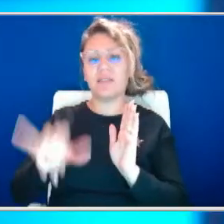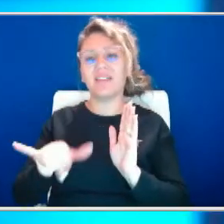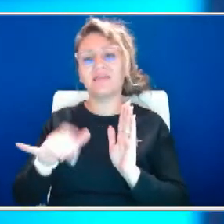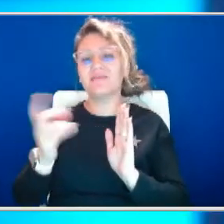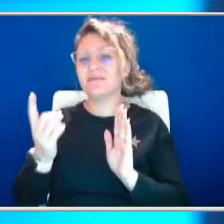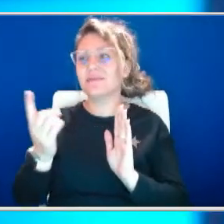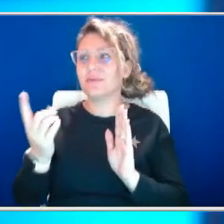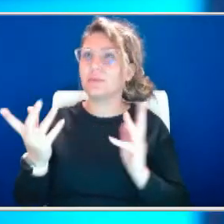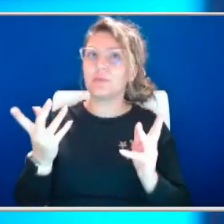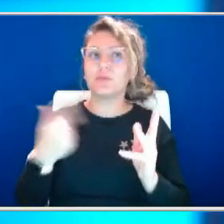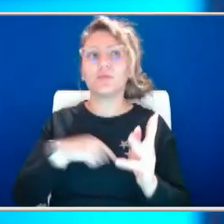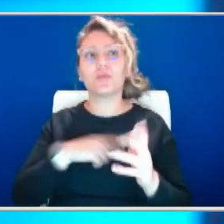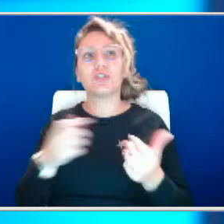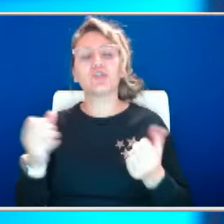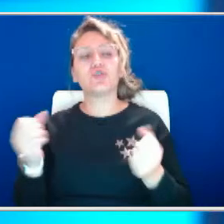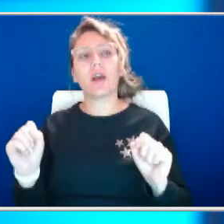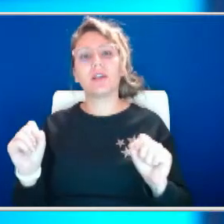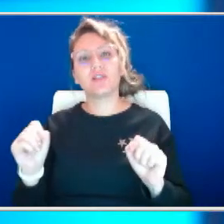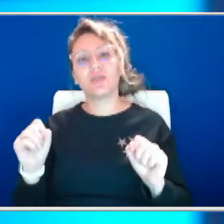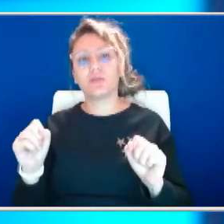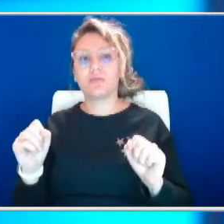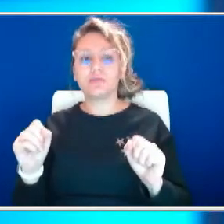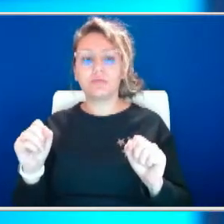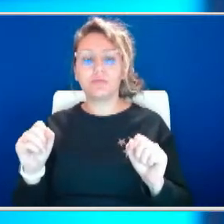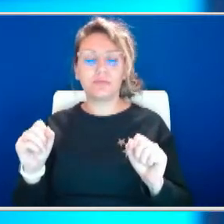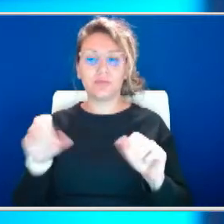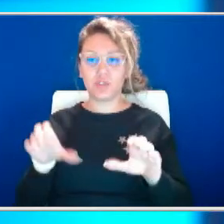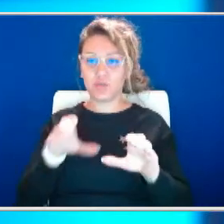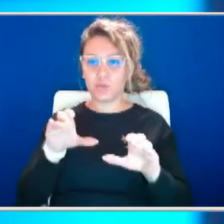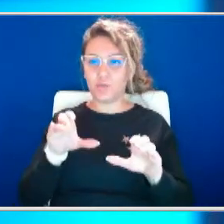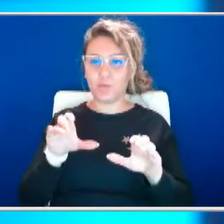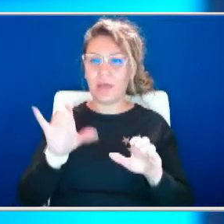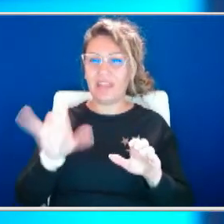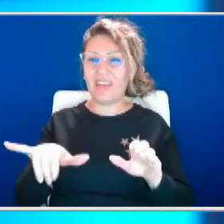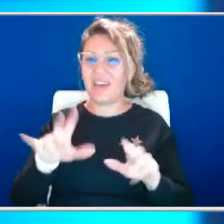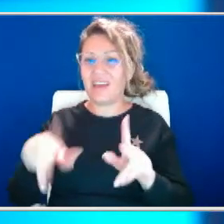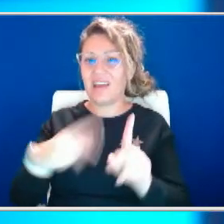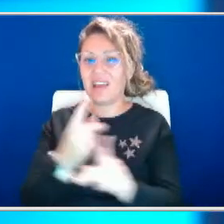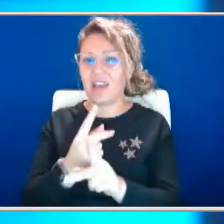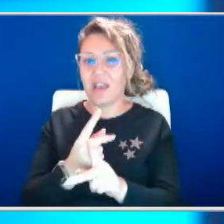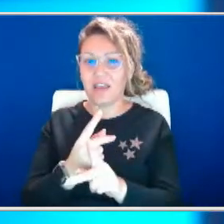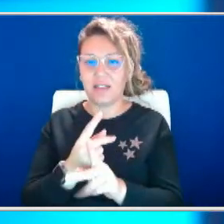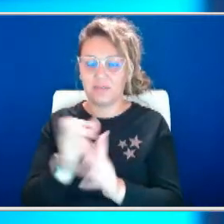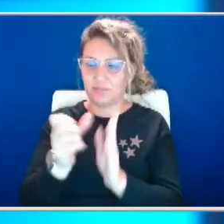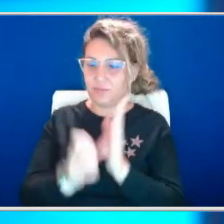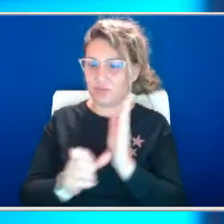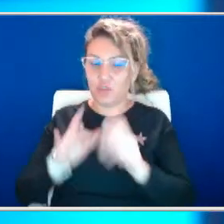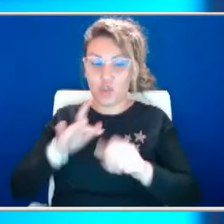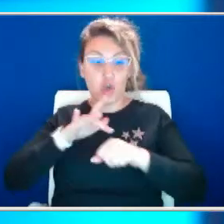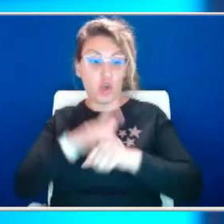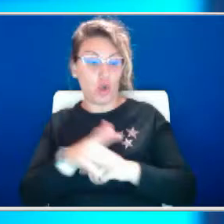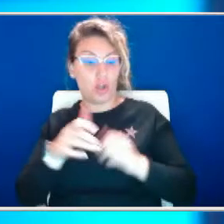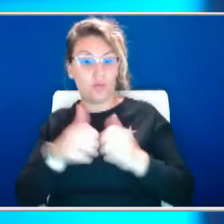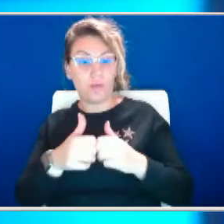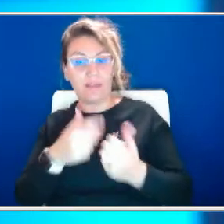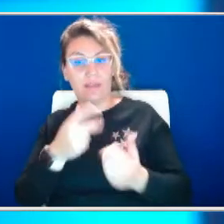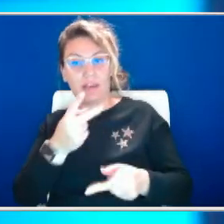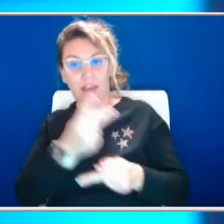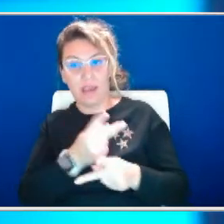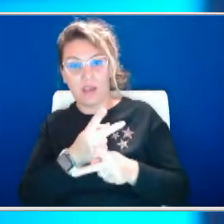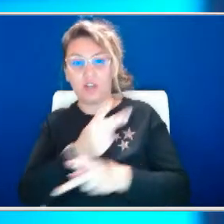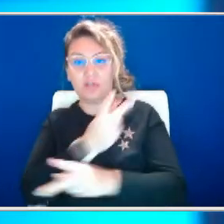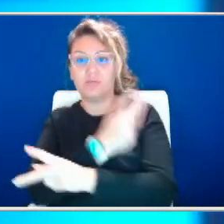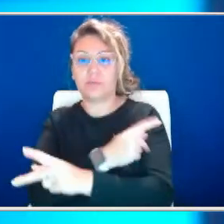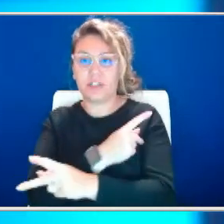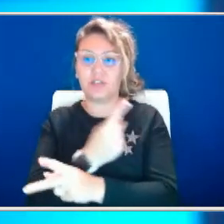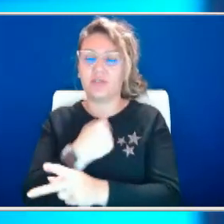we're trying to do this type of procedure earlier on in the course of patients' care. So typically patients, we really want them not